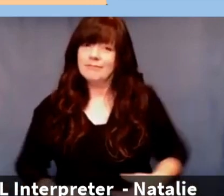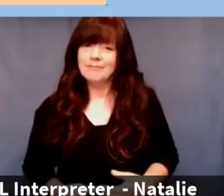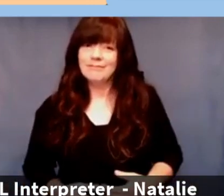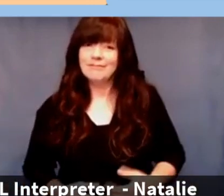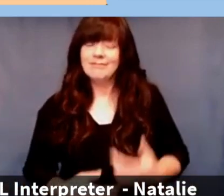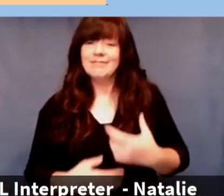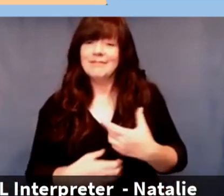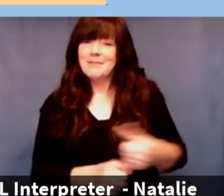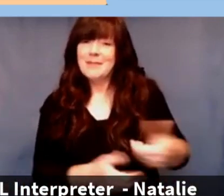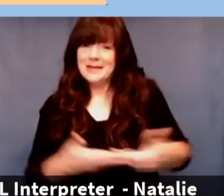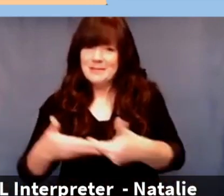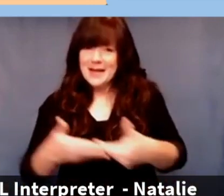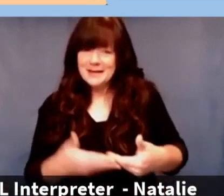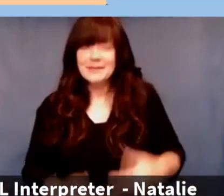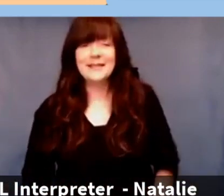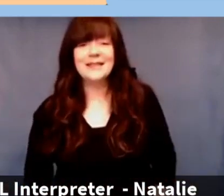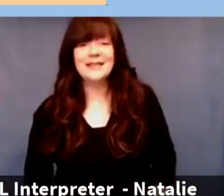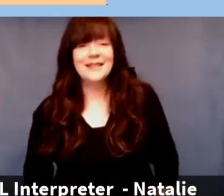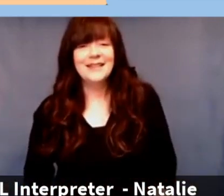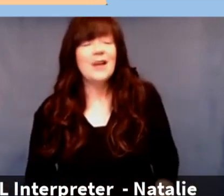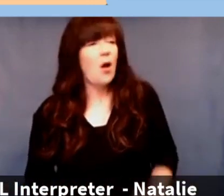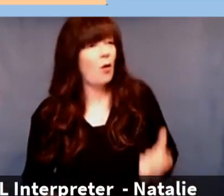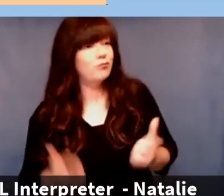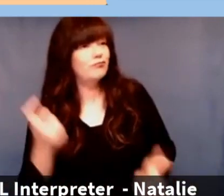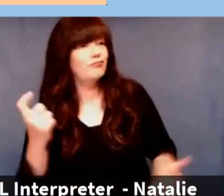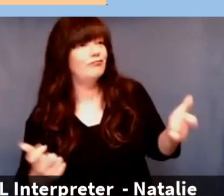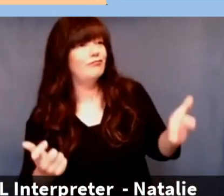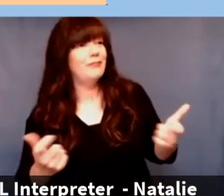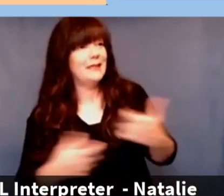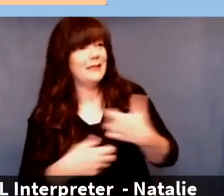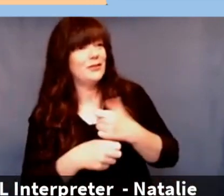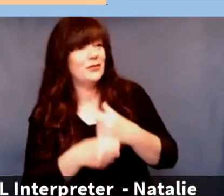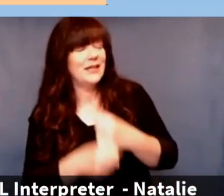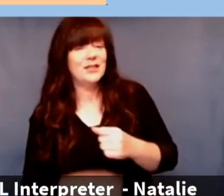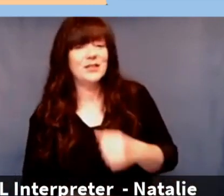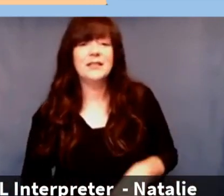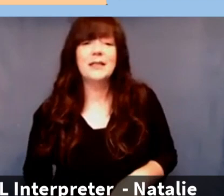It's the biggest creation. It's like,